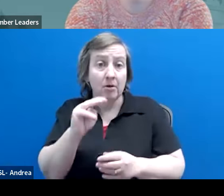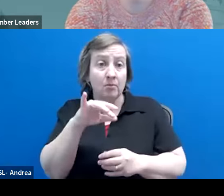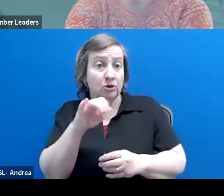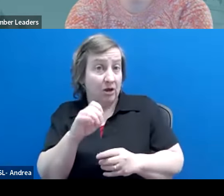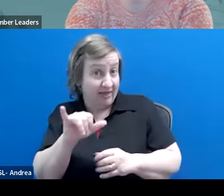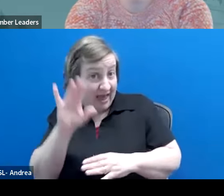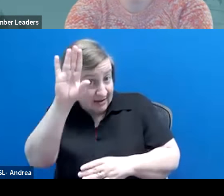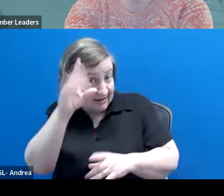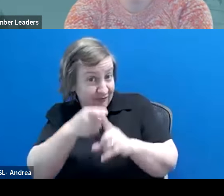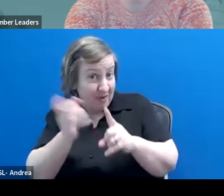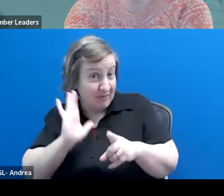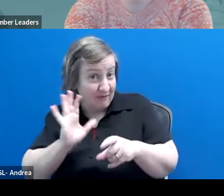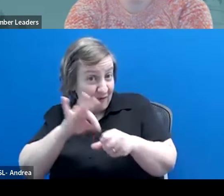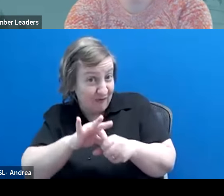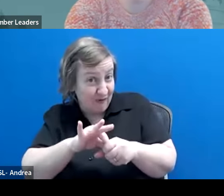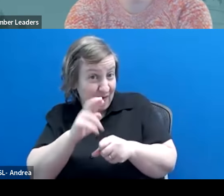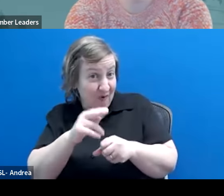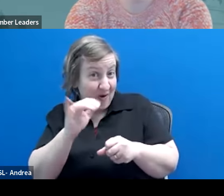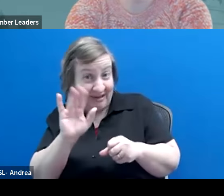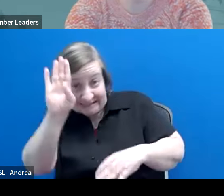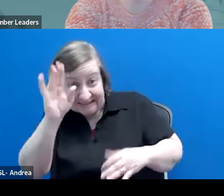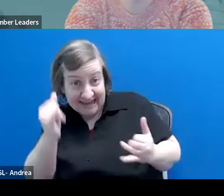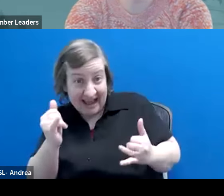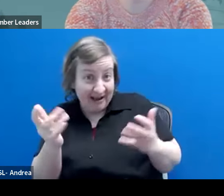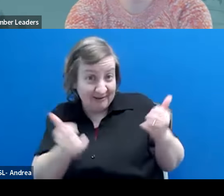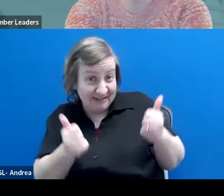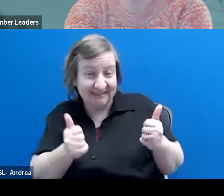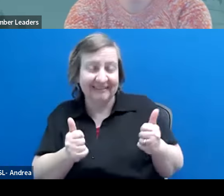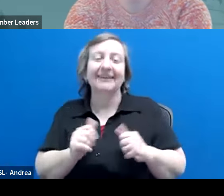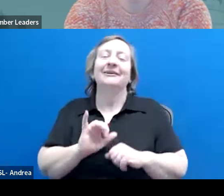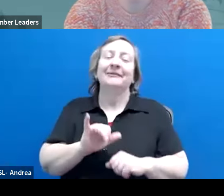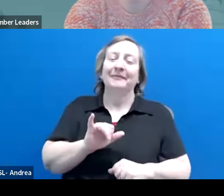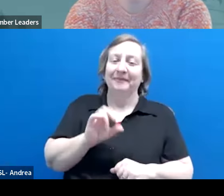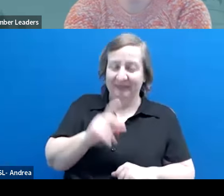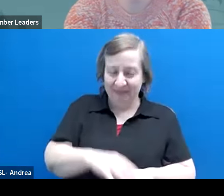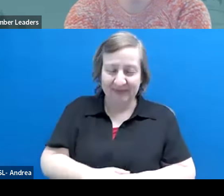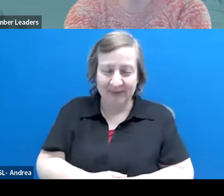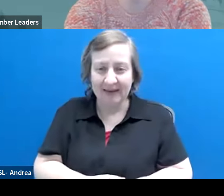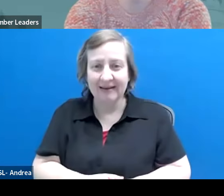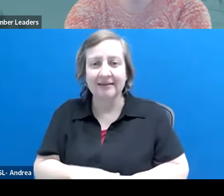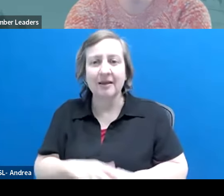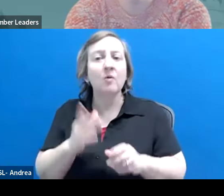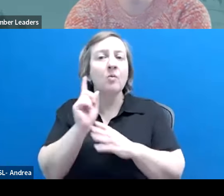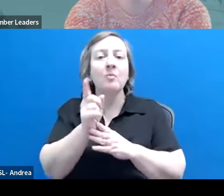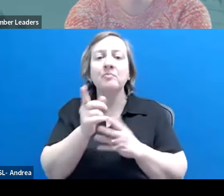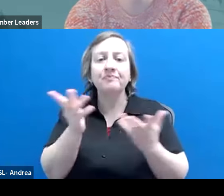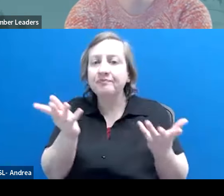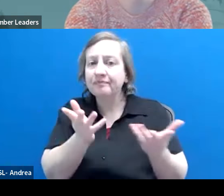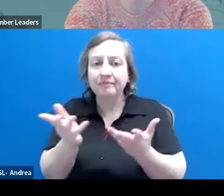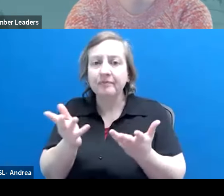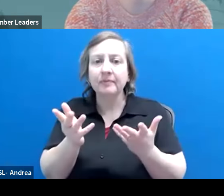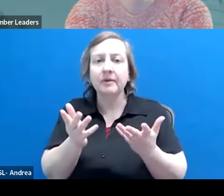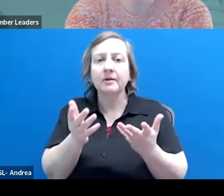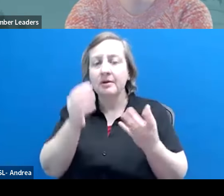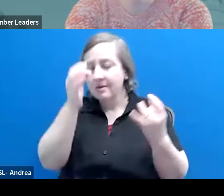that hand was up from when you voted or if that's a hand now, but okay. So you can take a minute to just reset